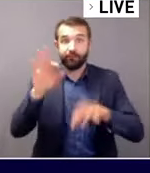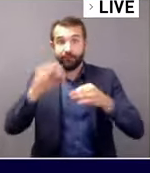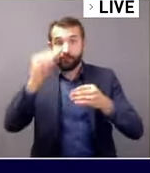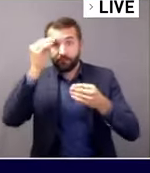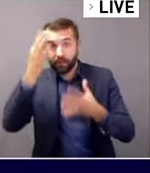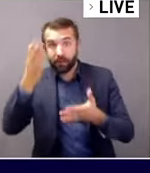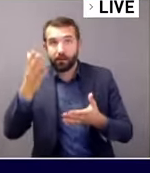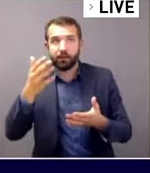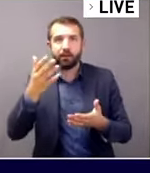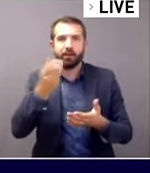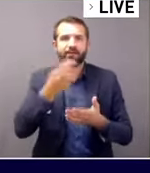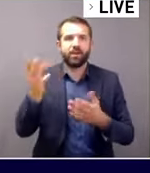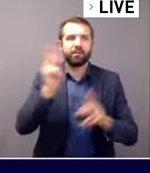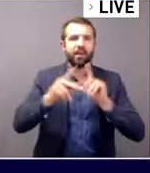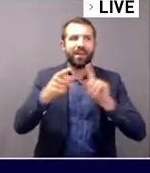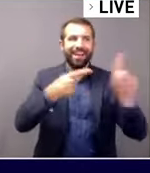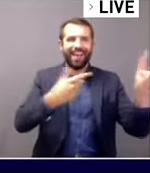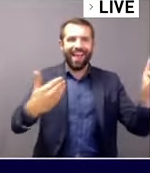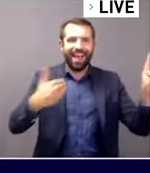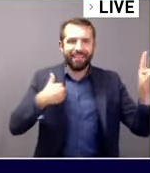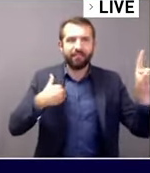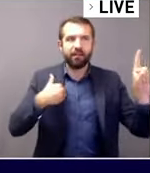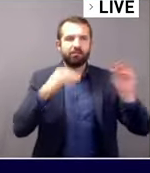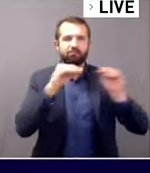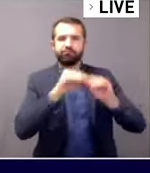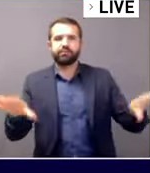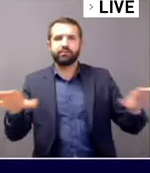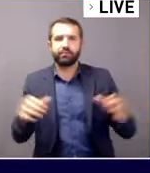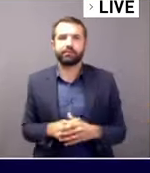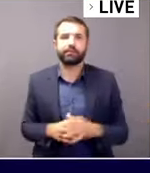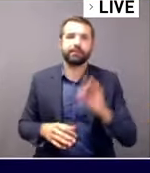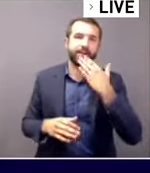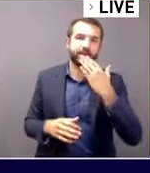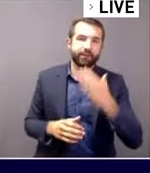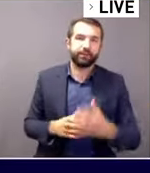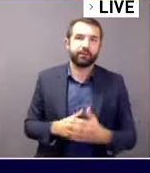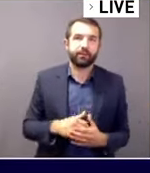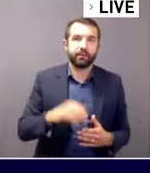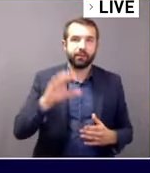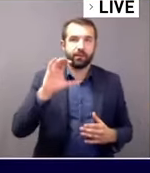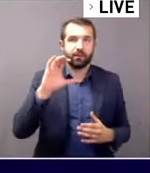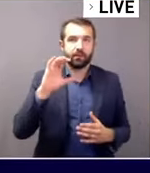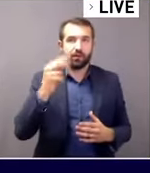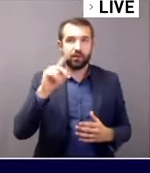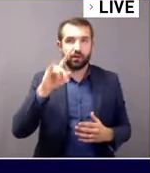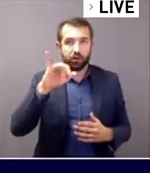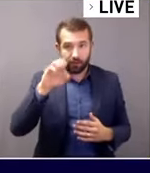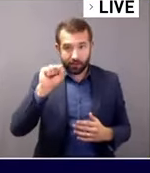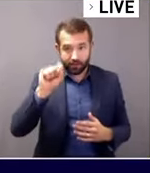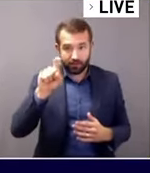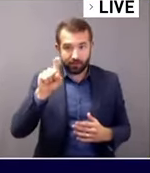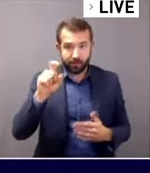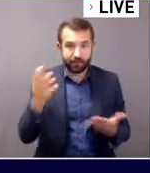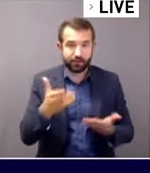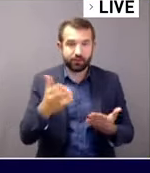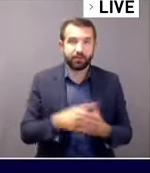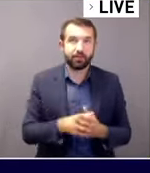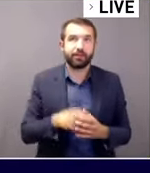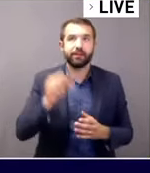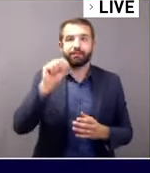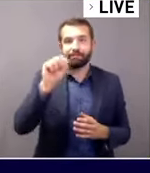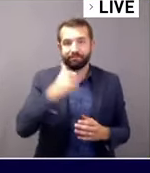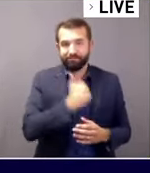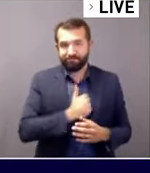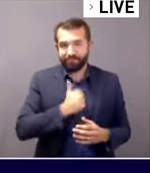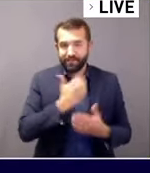inference. Great, thank you. Mm-hmm. I'm gonna go back to Charlie. Are you with us? I am, thanks, Dr. Shah.